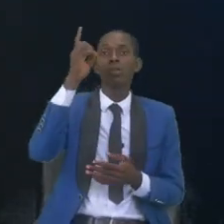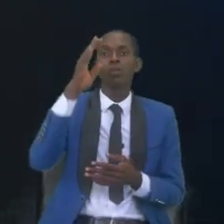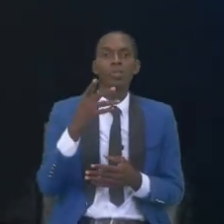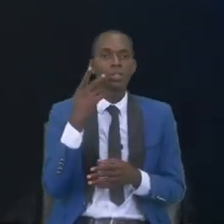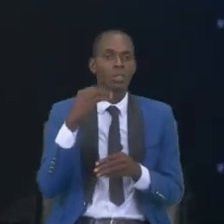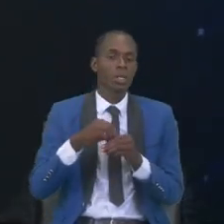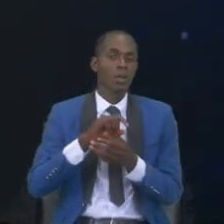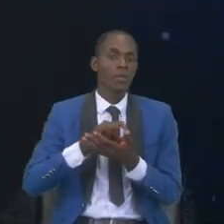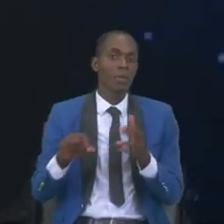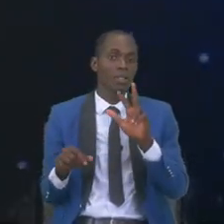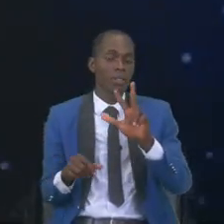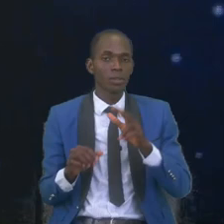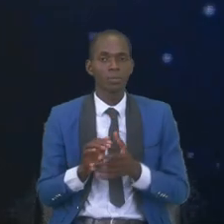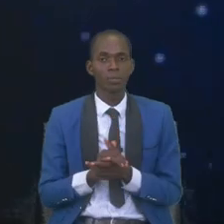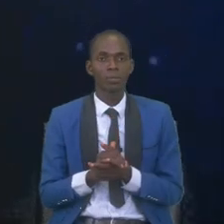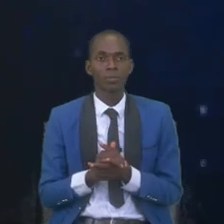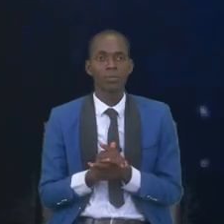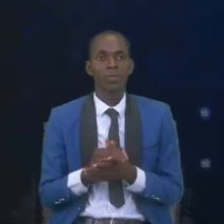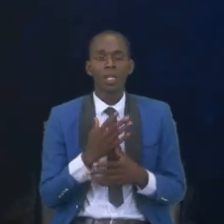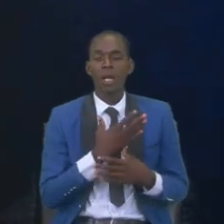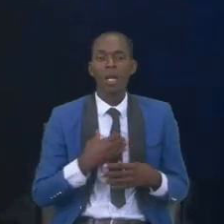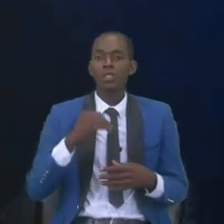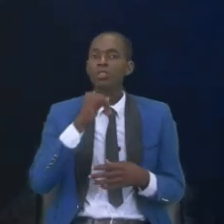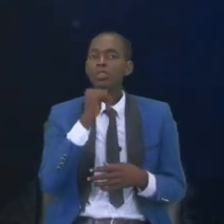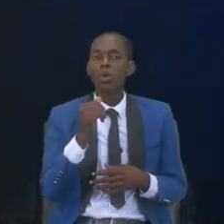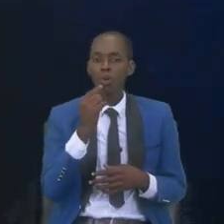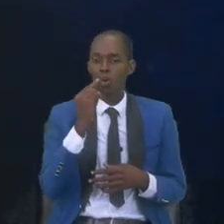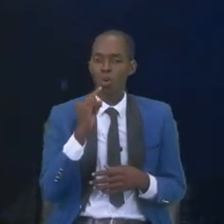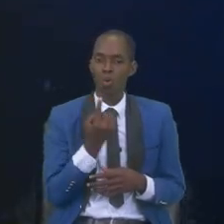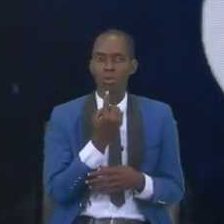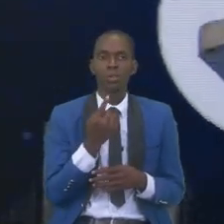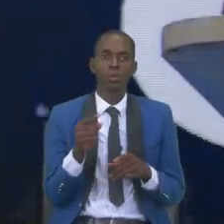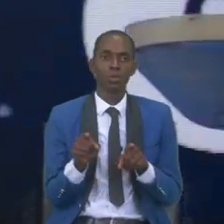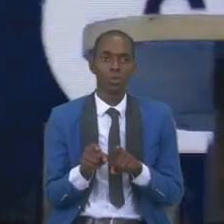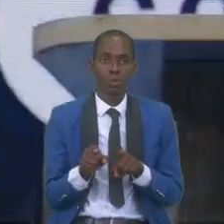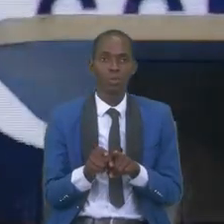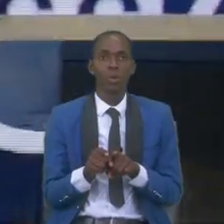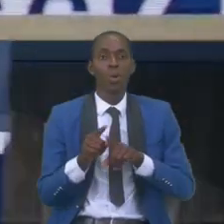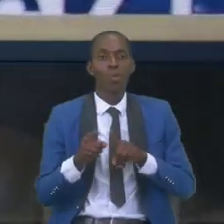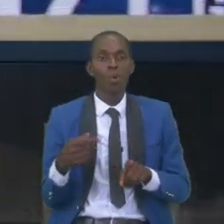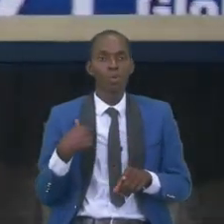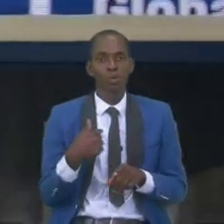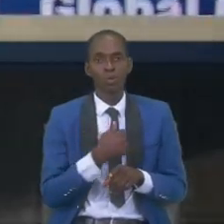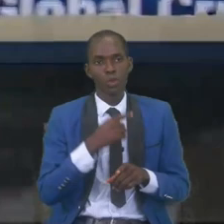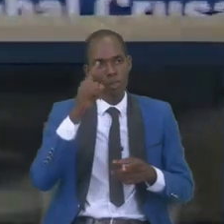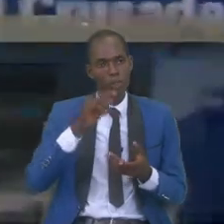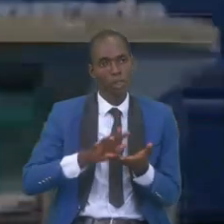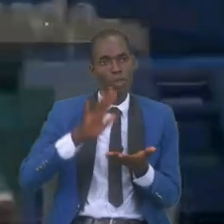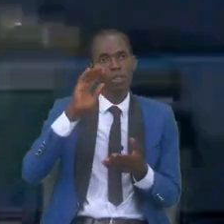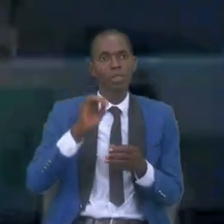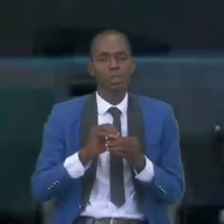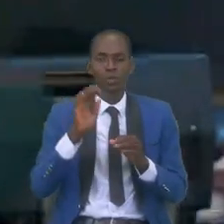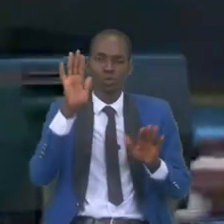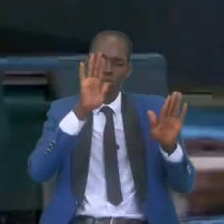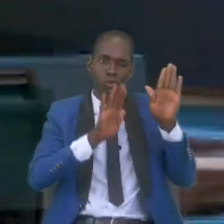3. In verse 3 it says, and not only so, but we glory in tribulations